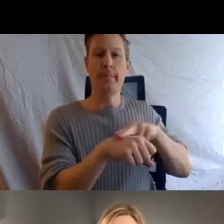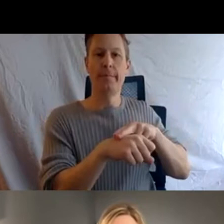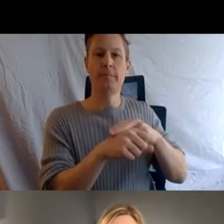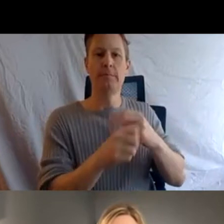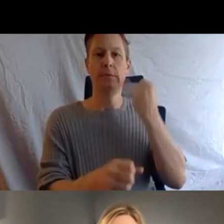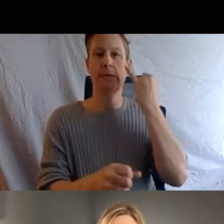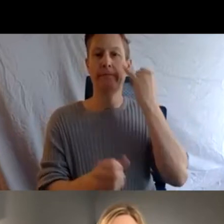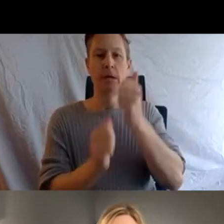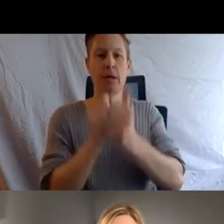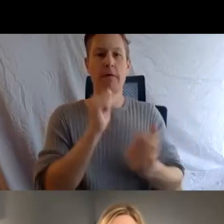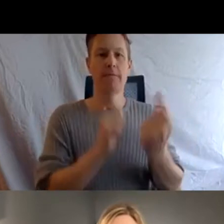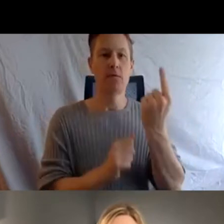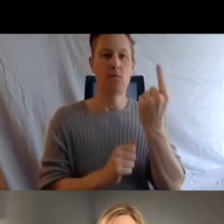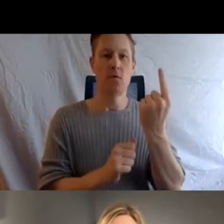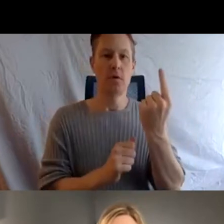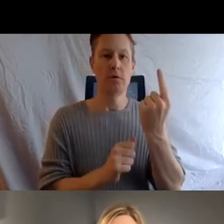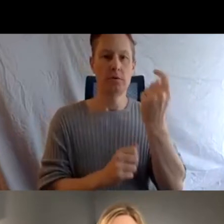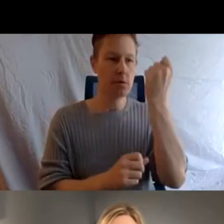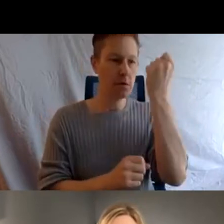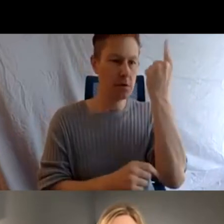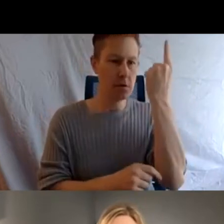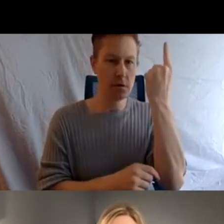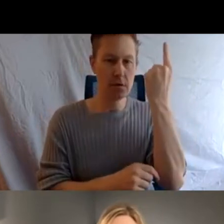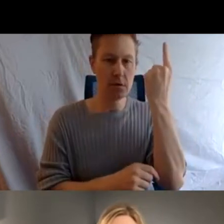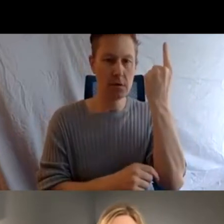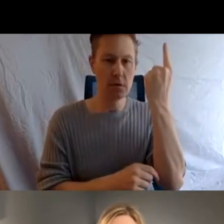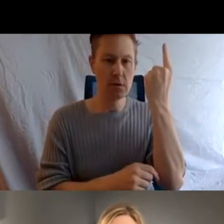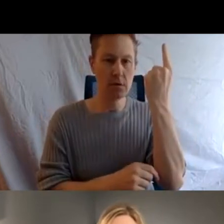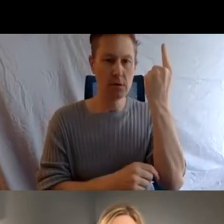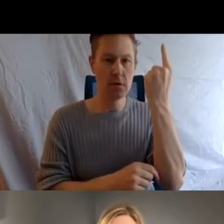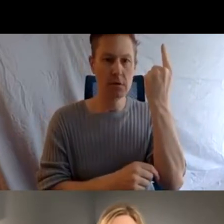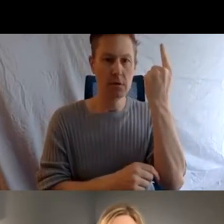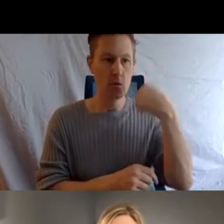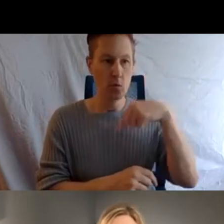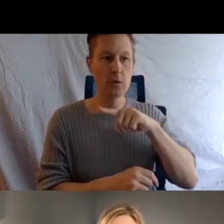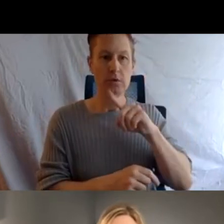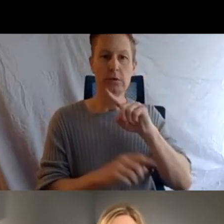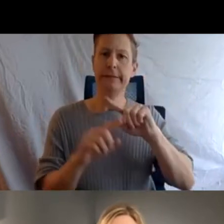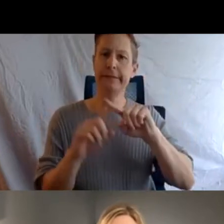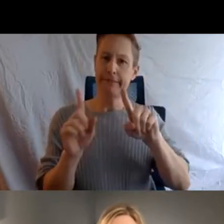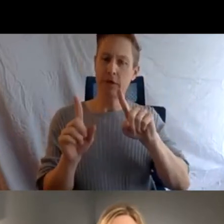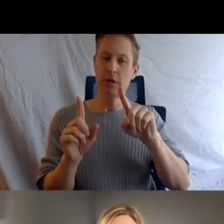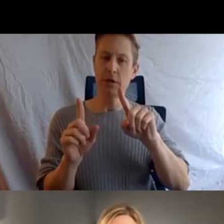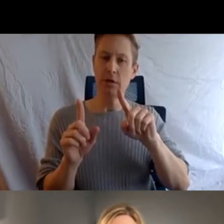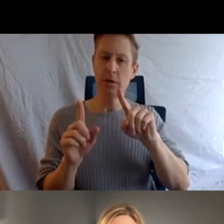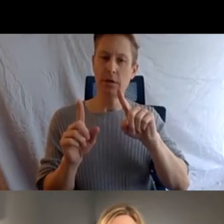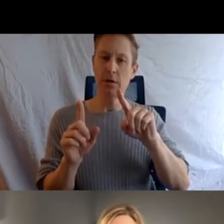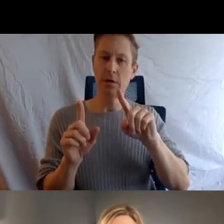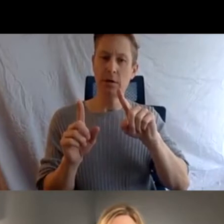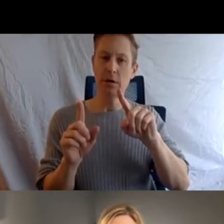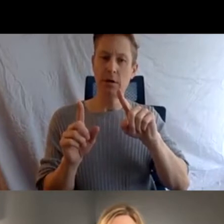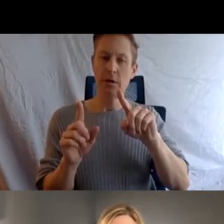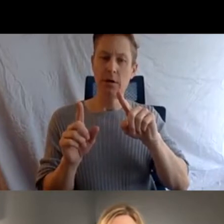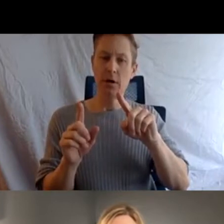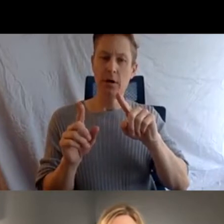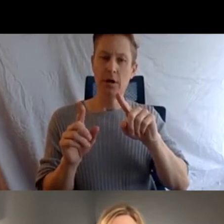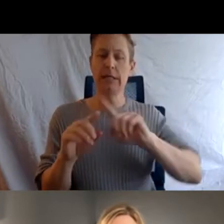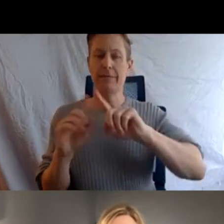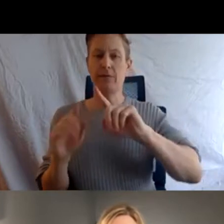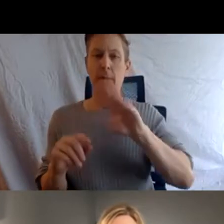if everybody understands that, we are different, but we're so similar in so many